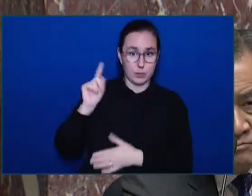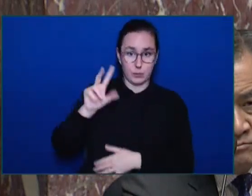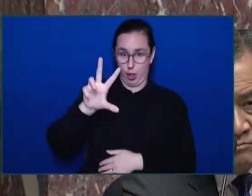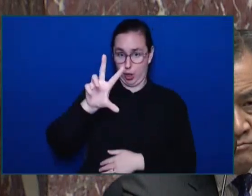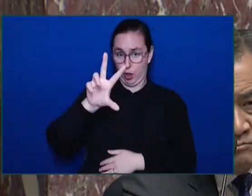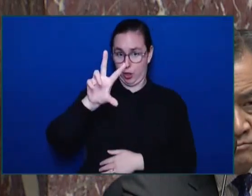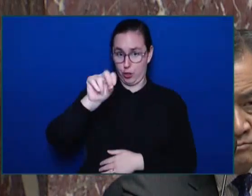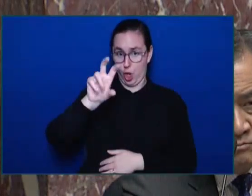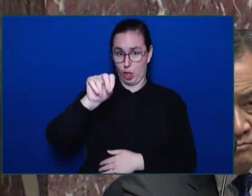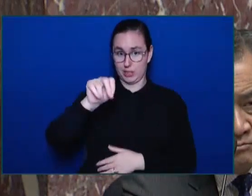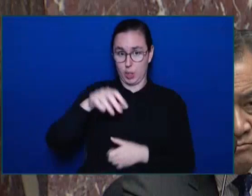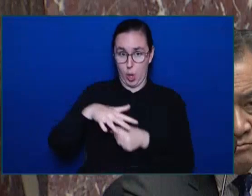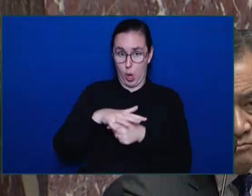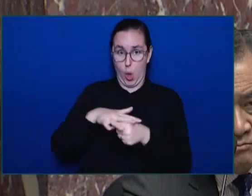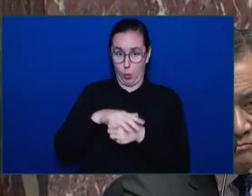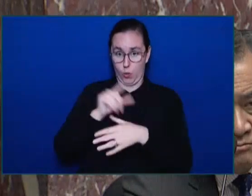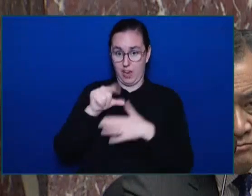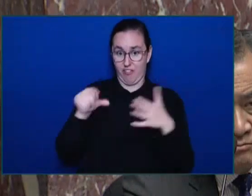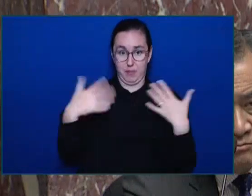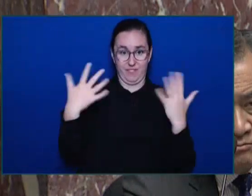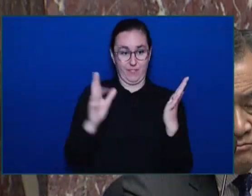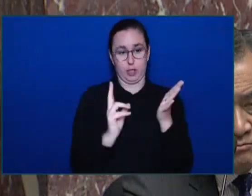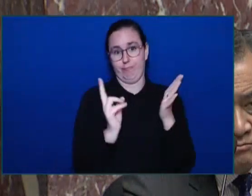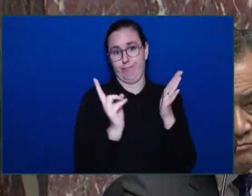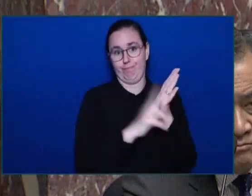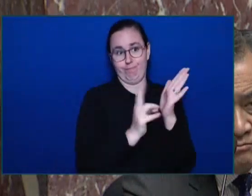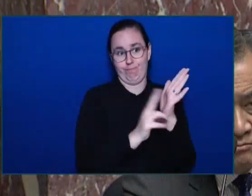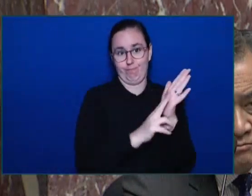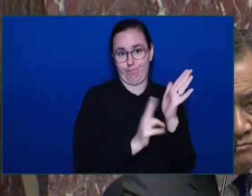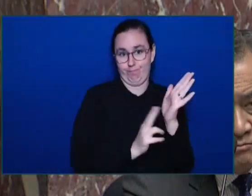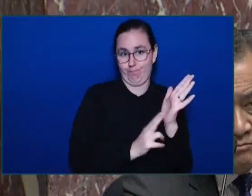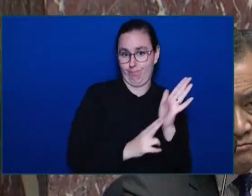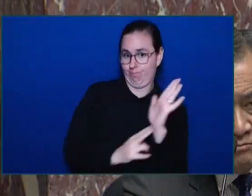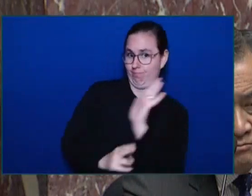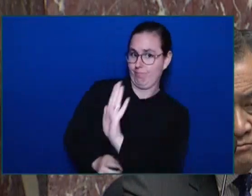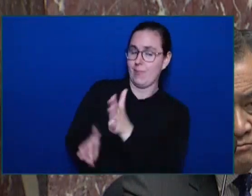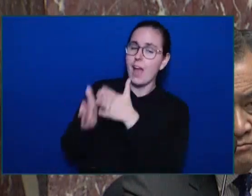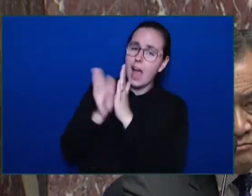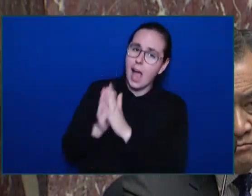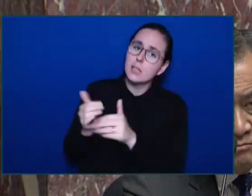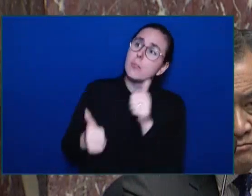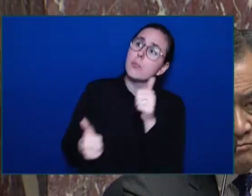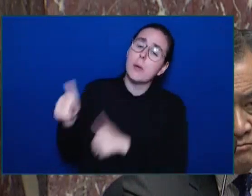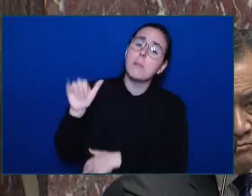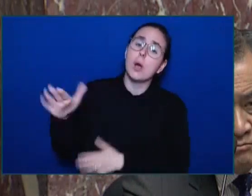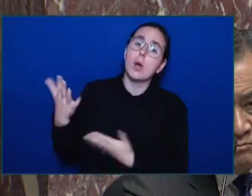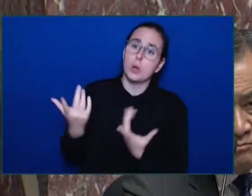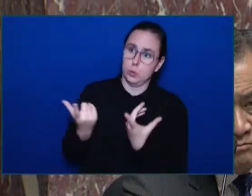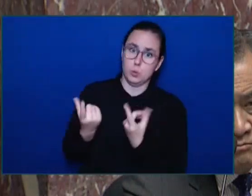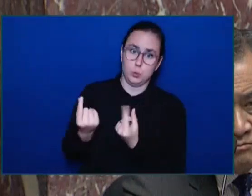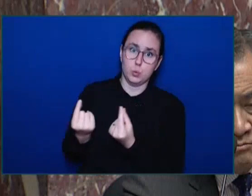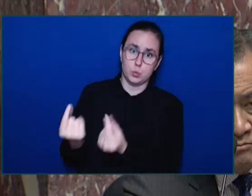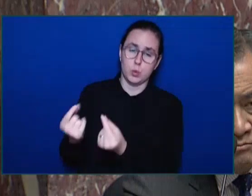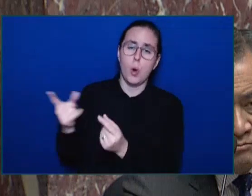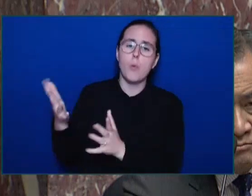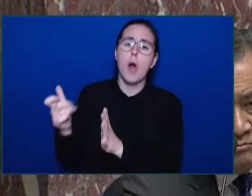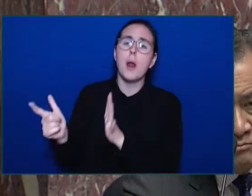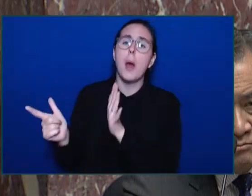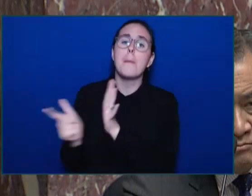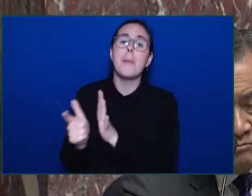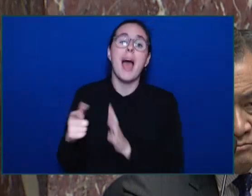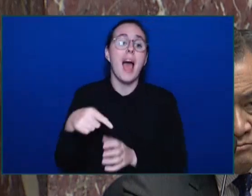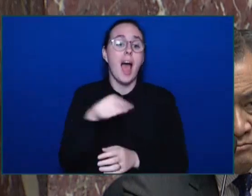take action and put in place a ban on the open use of drugs and substances like